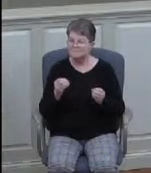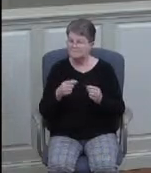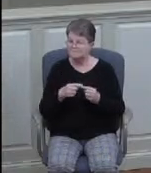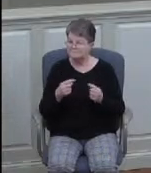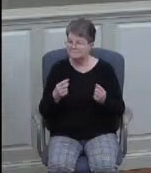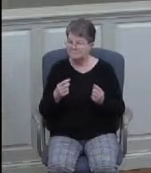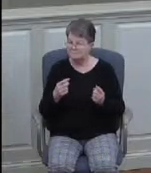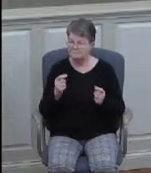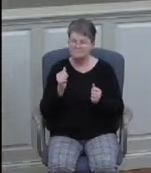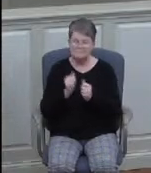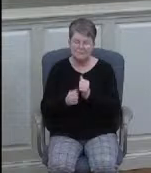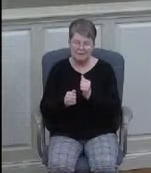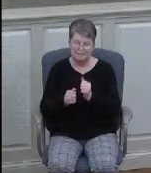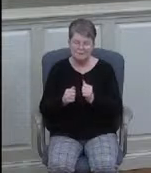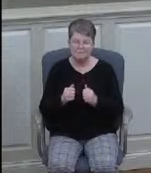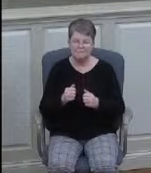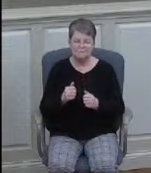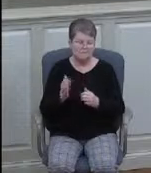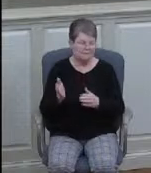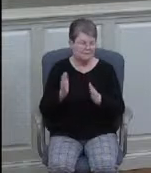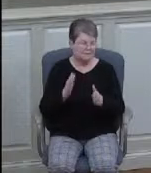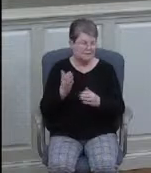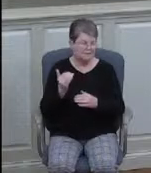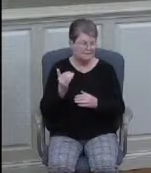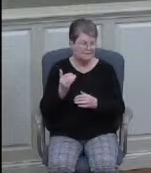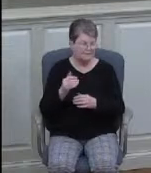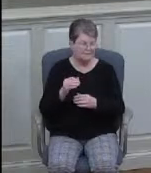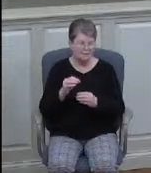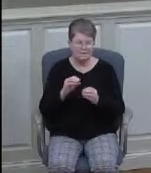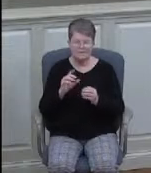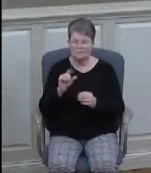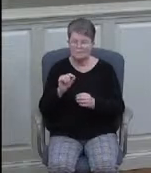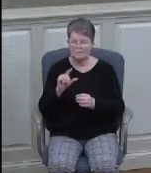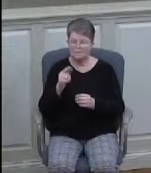sign. Motion carries. Item 15 is resolution number